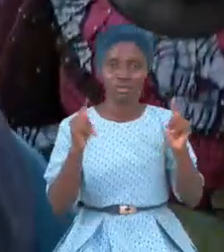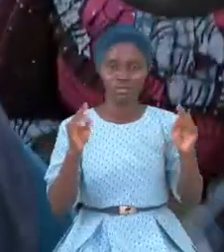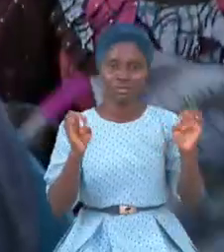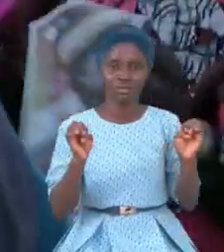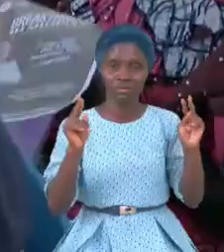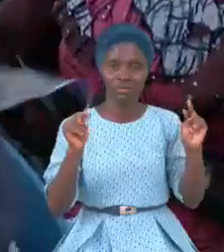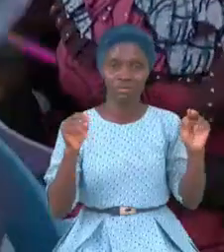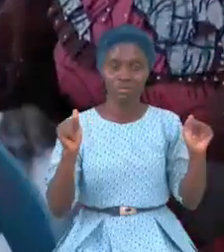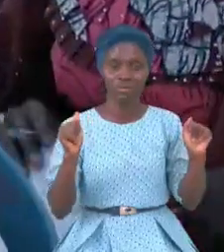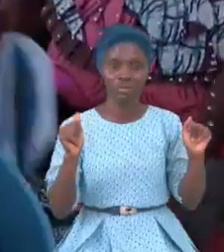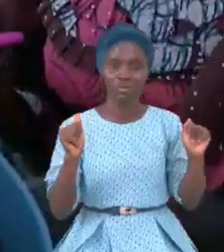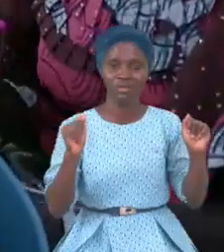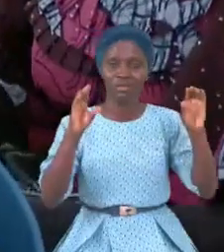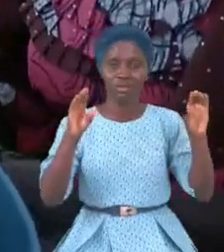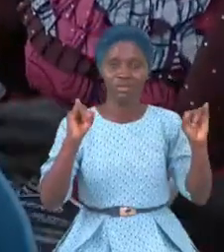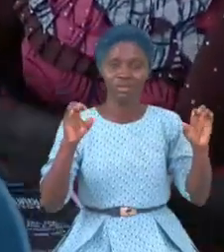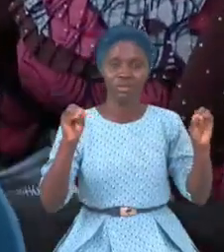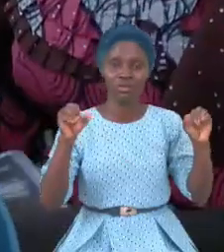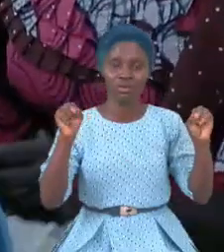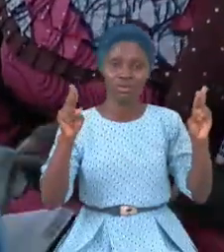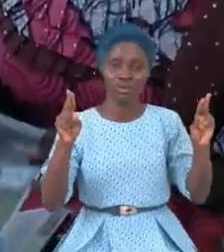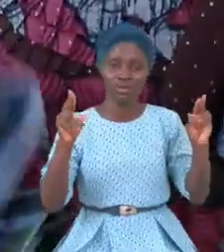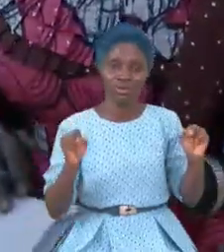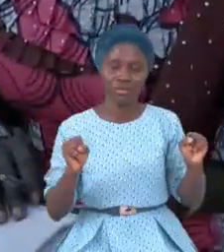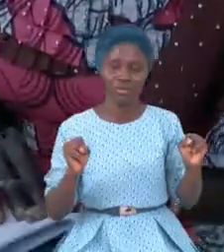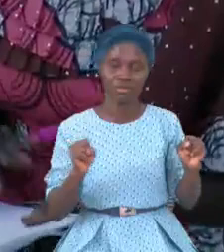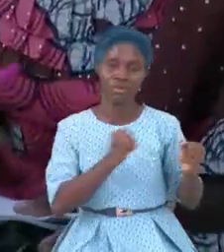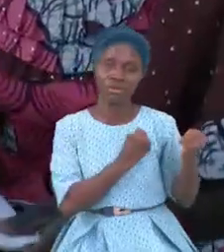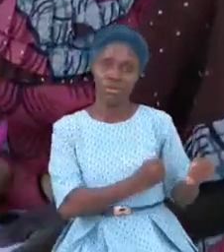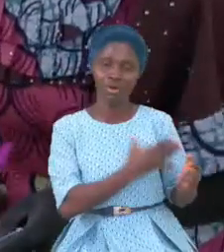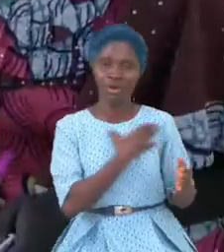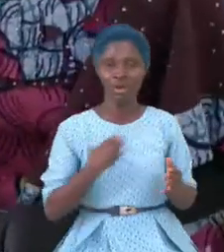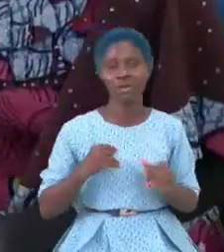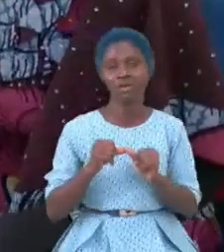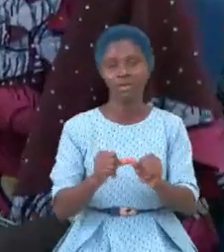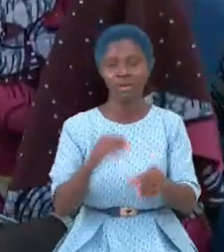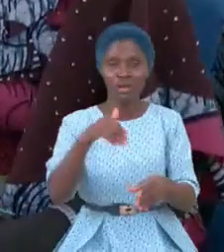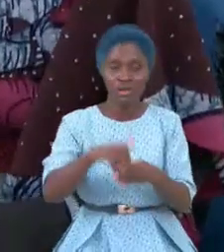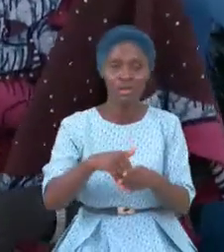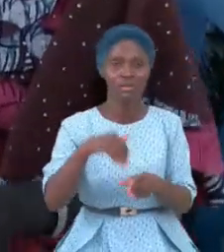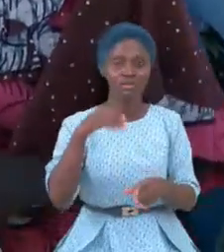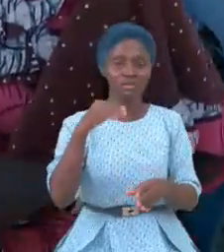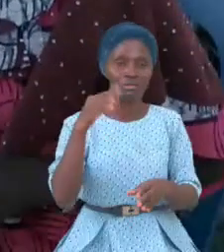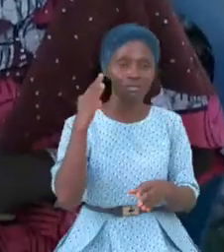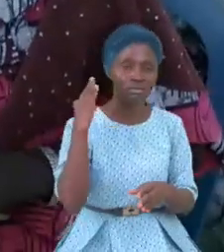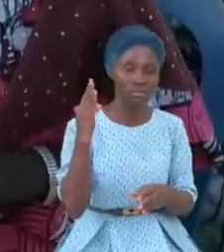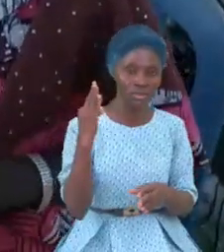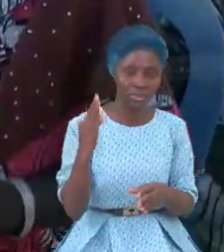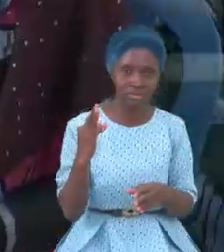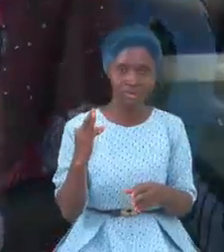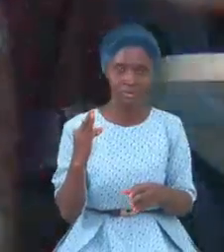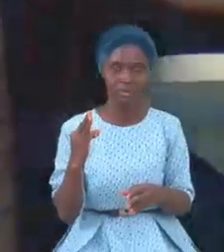steadfastness in leadership. If there's anything that describes the leader, is the tenacity of purpose and